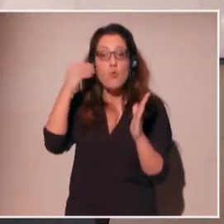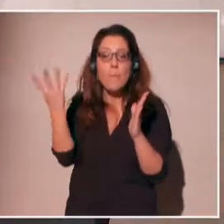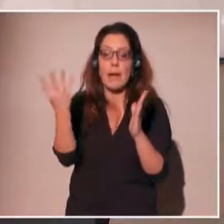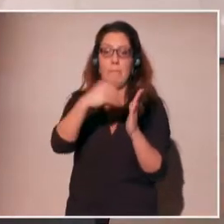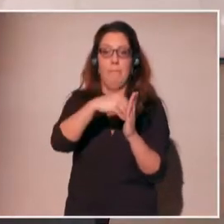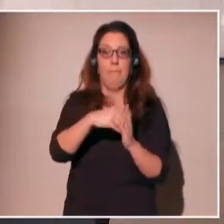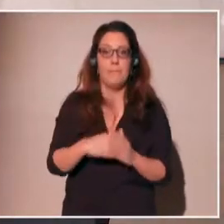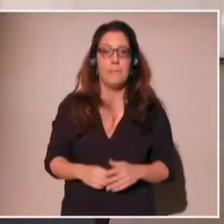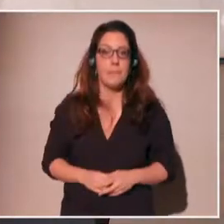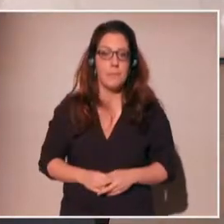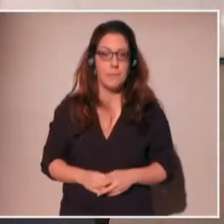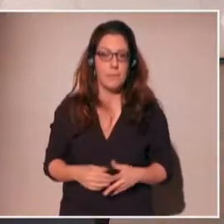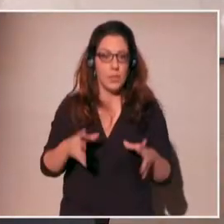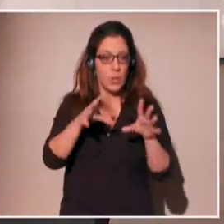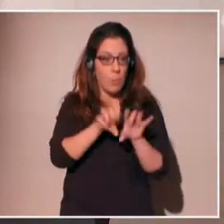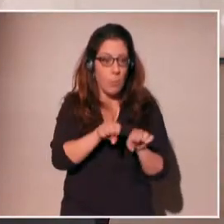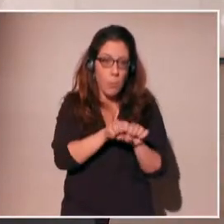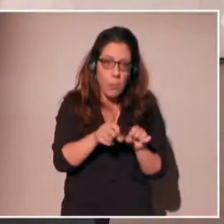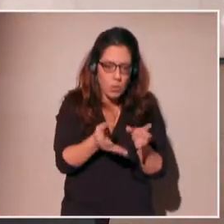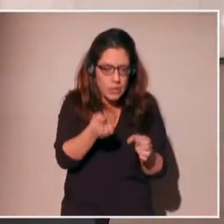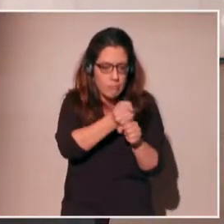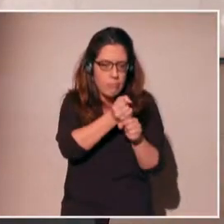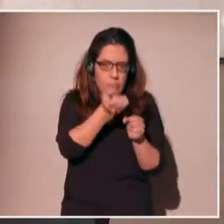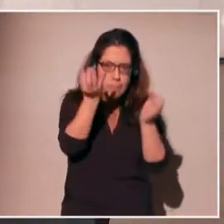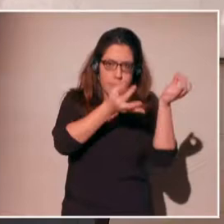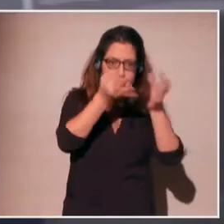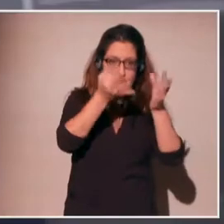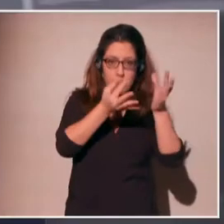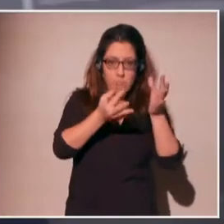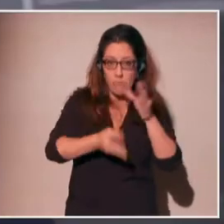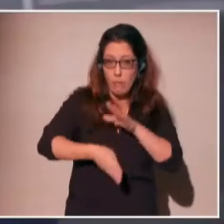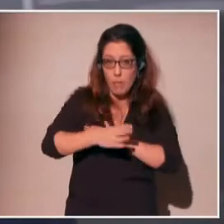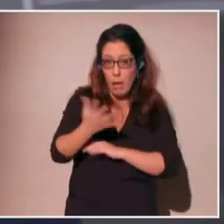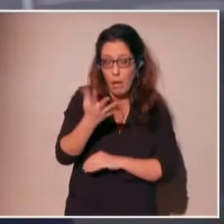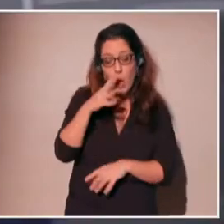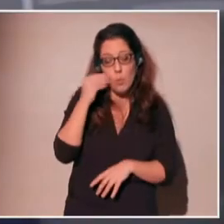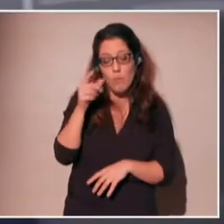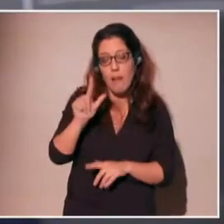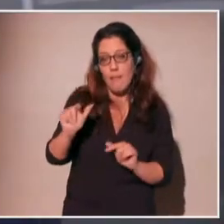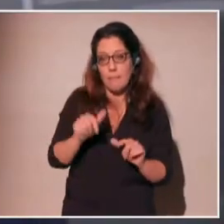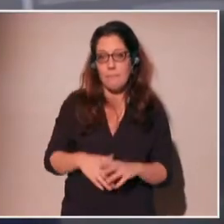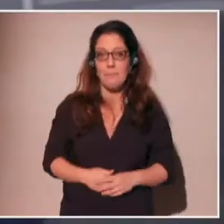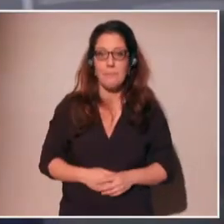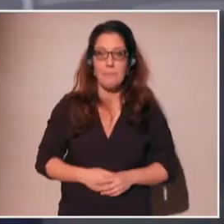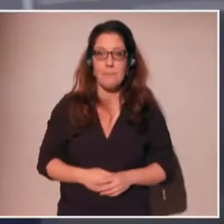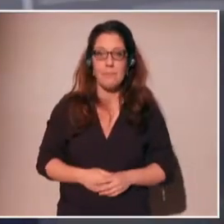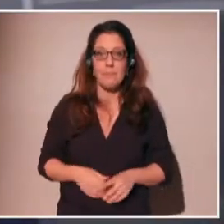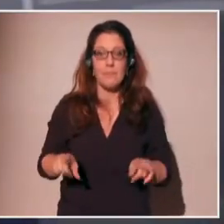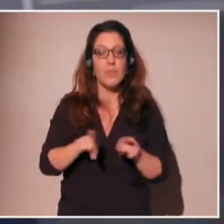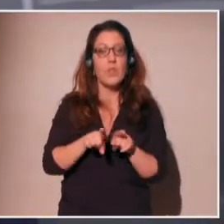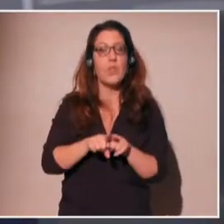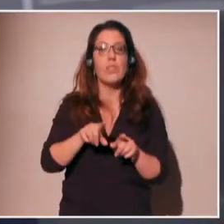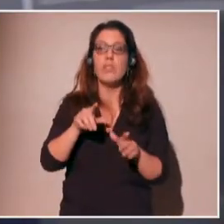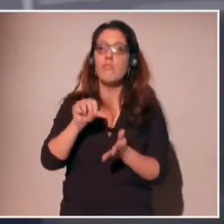that. The agent from the call center is no more an agent. Is becoming a pilot of the